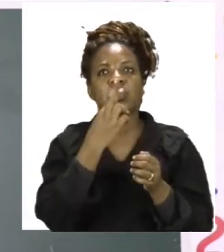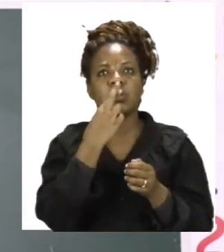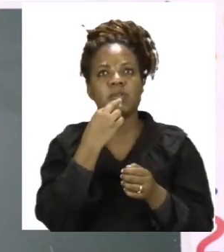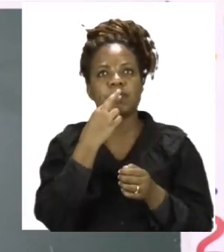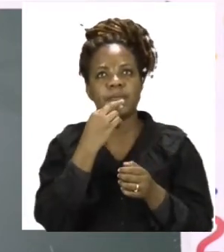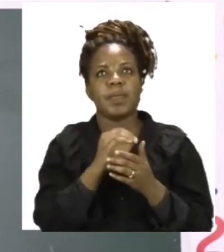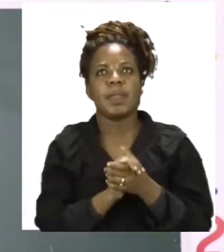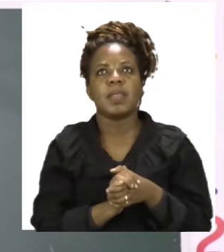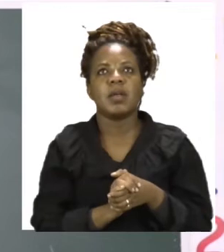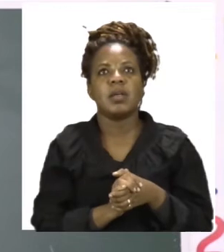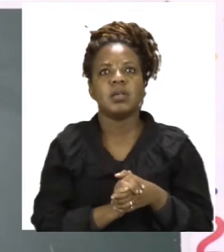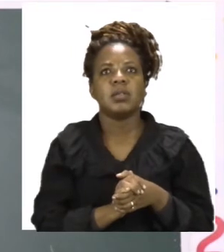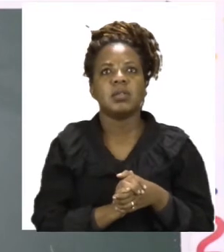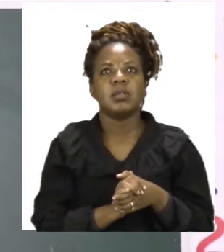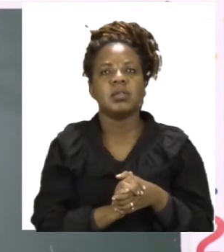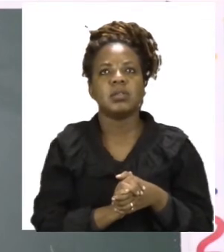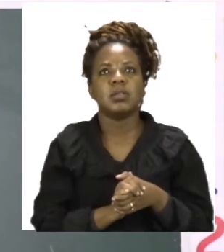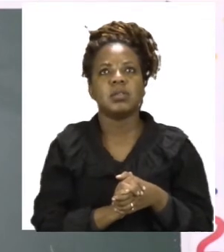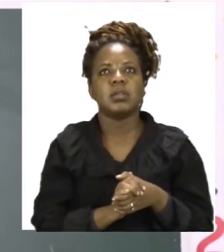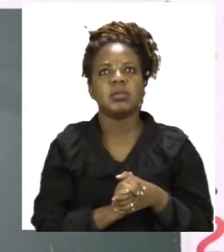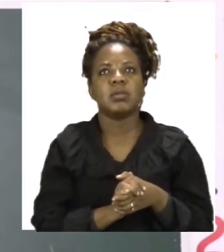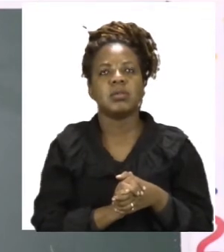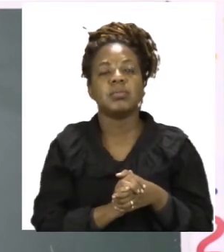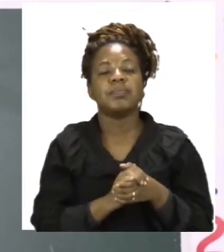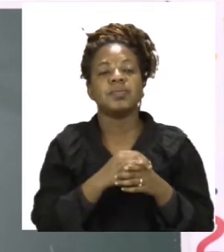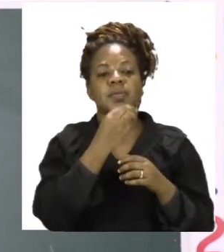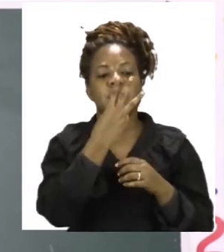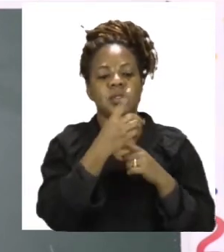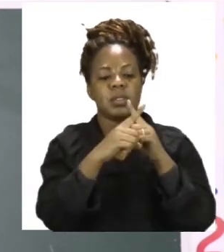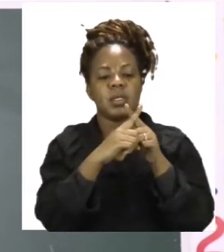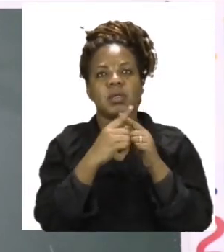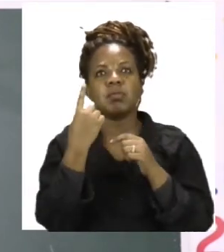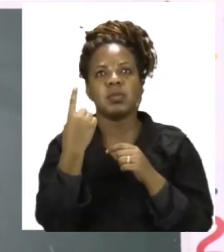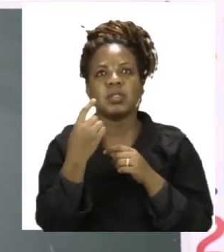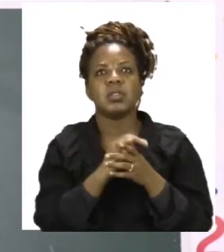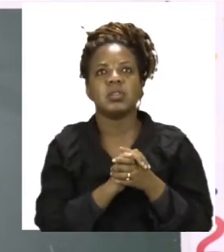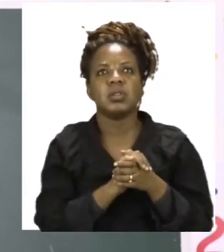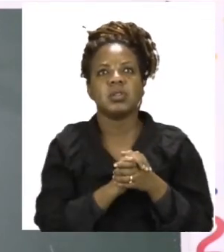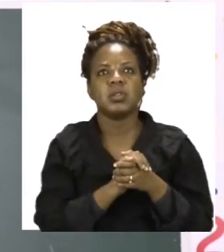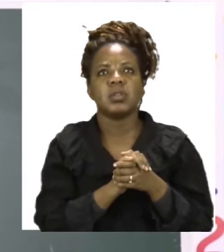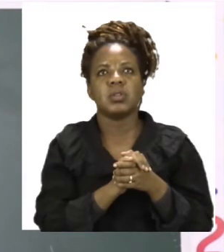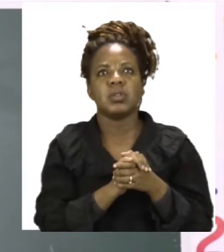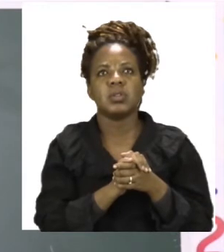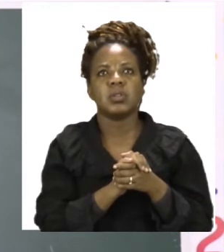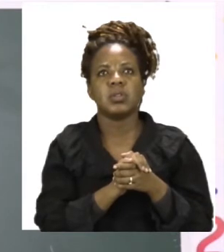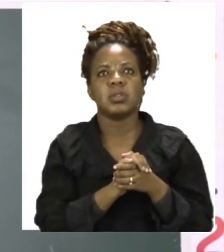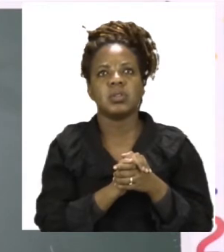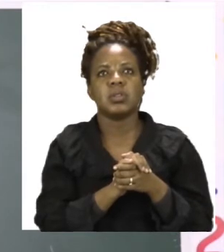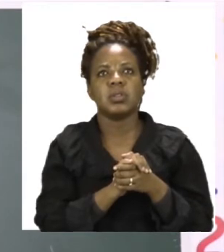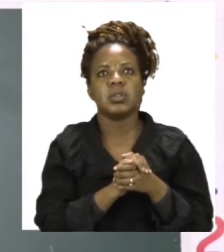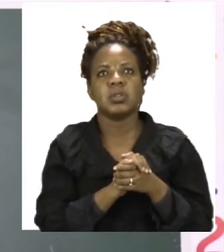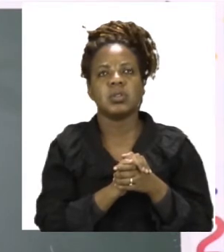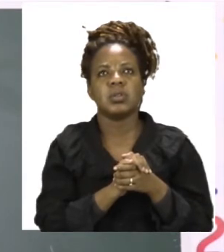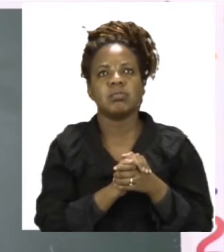with 1. 3 times 1, which means that I'm counting for the first time. And